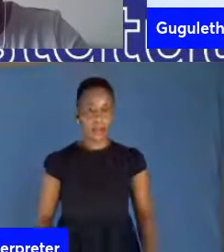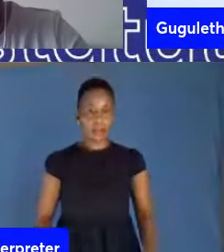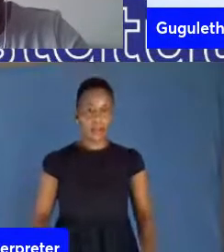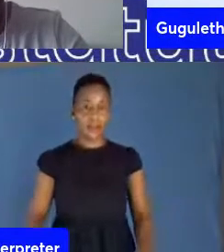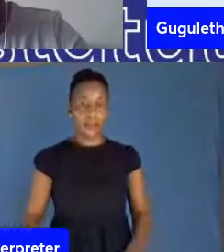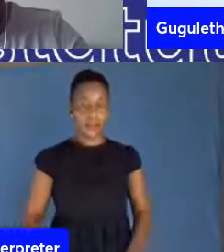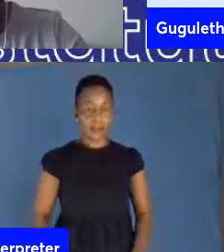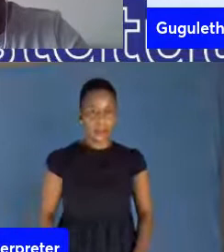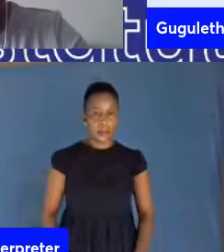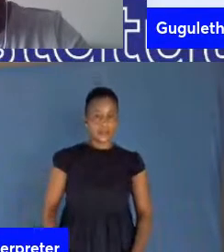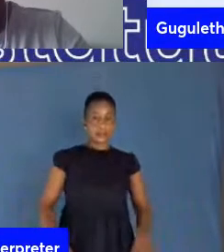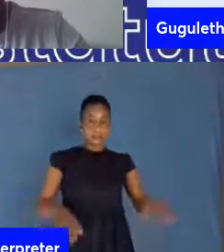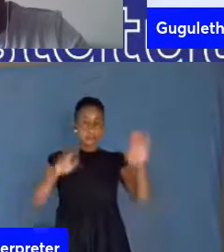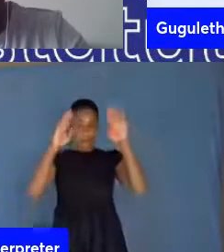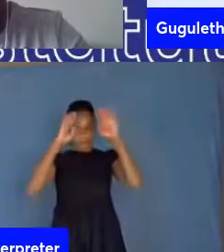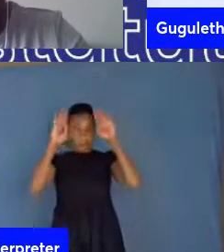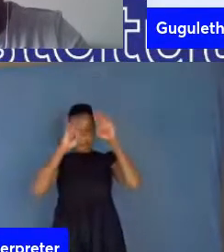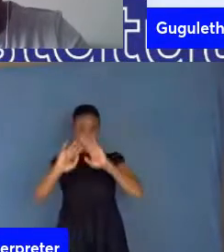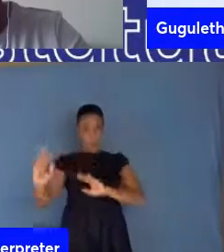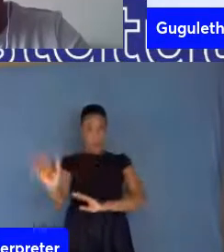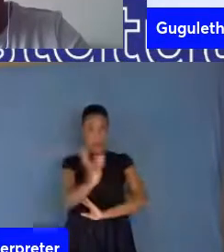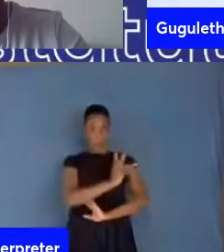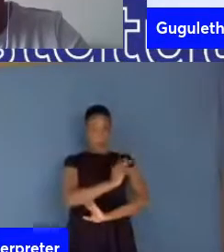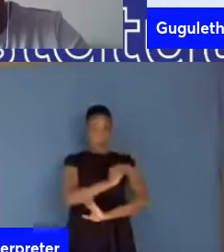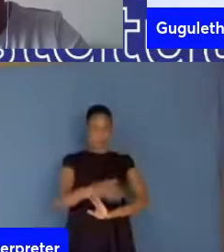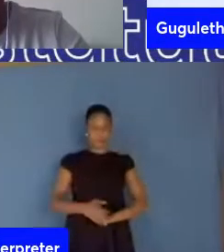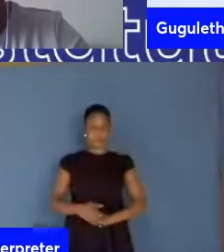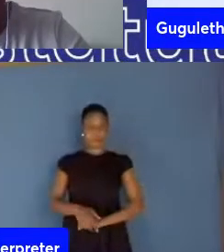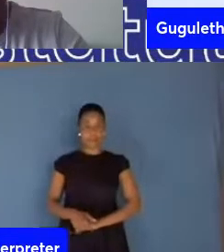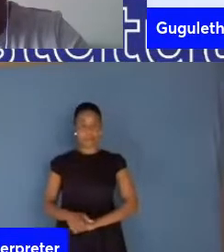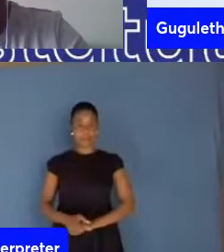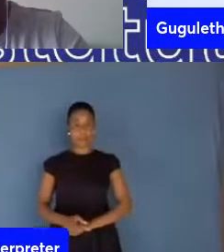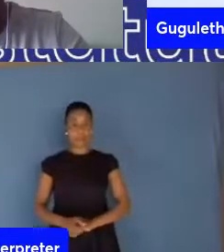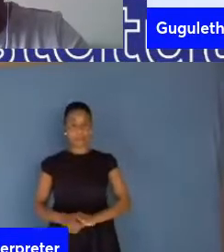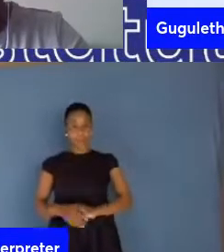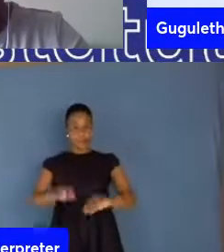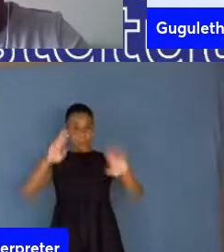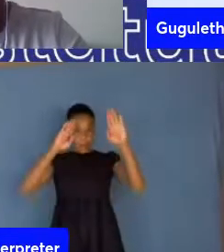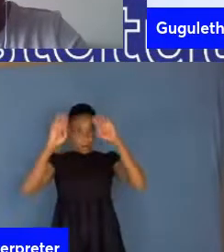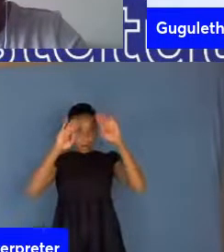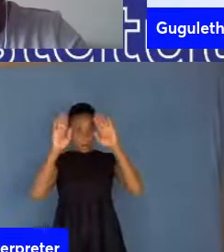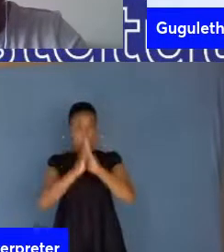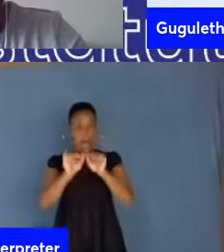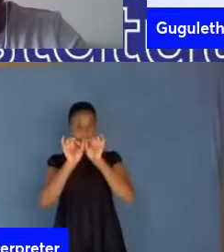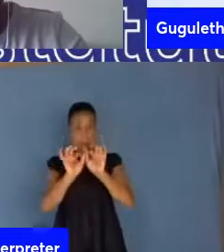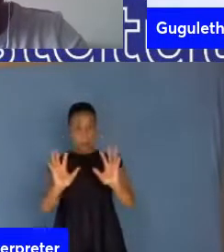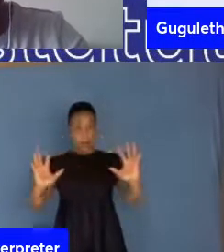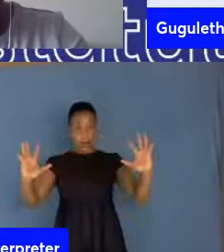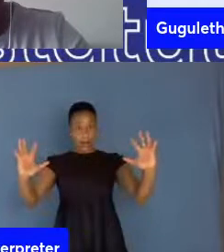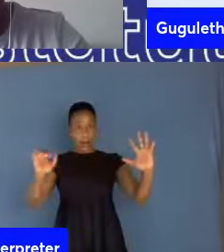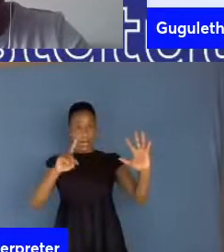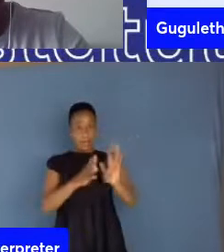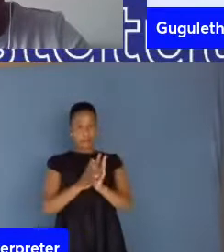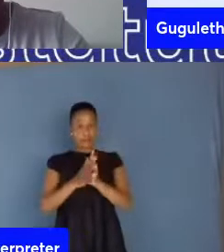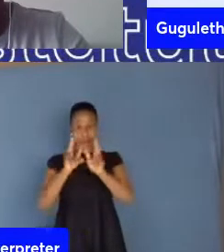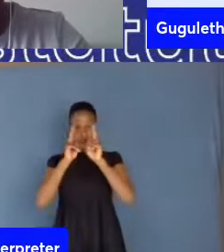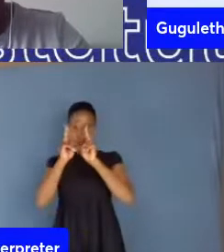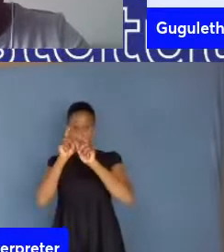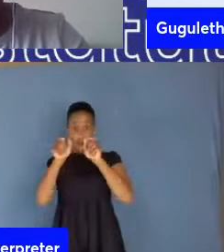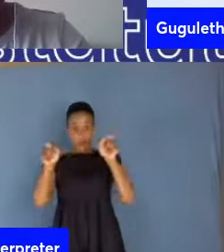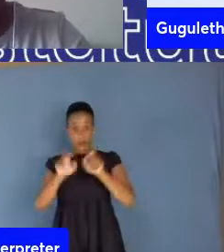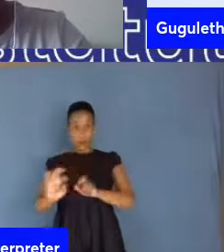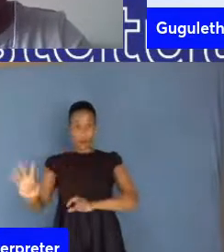afternoon, everyone, and good afternoon to our panel of guests and everyone that is joining us online